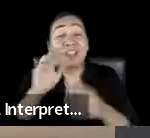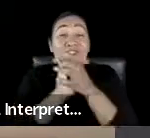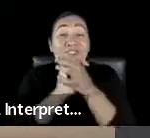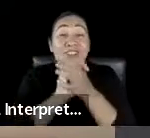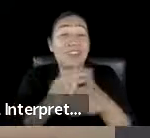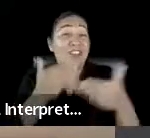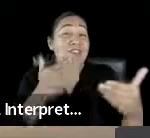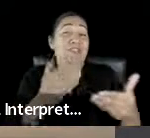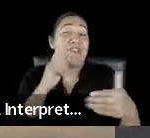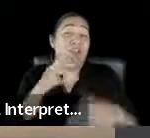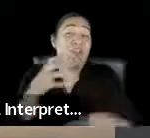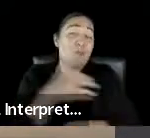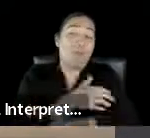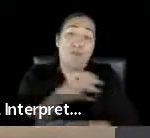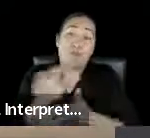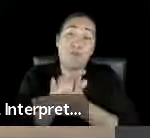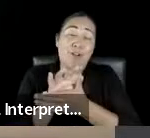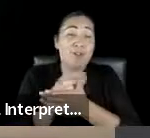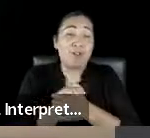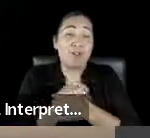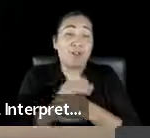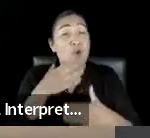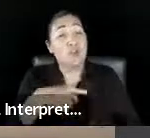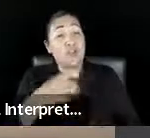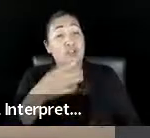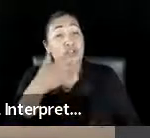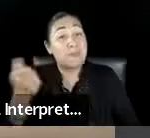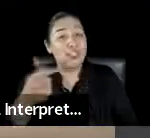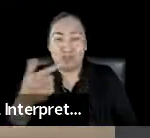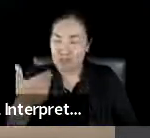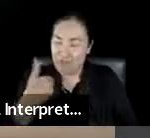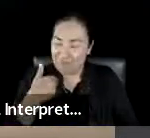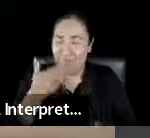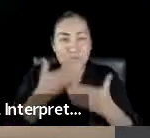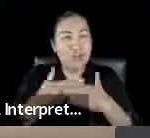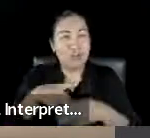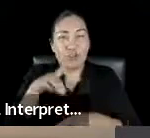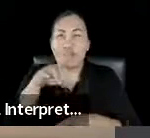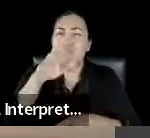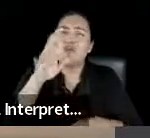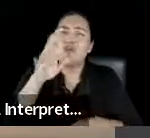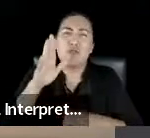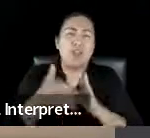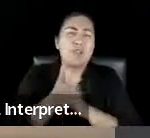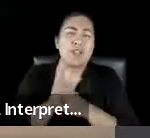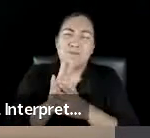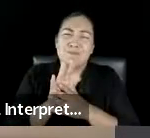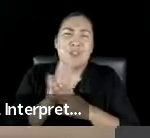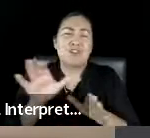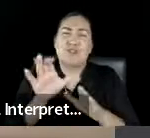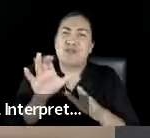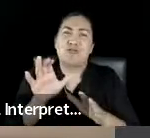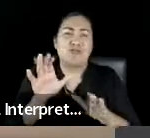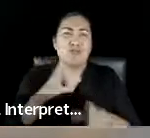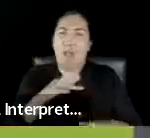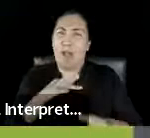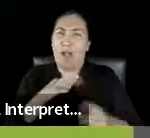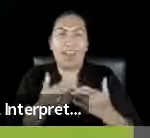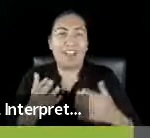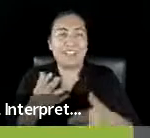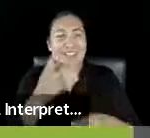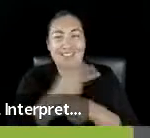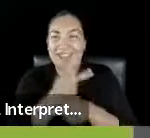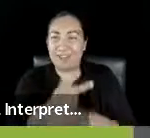and just congratulations. I wish you the best. You got a good soul, my friend. You're going to do great things. Thank you. All right, take care, brother.